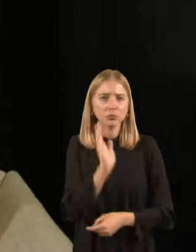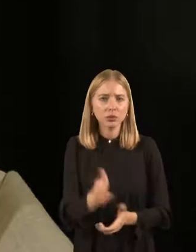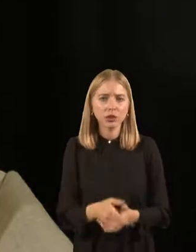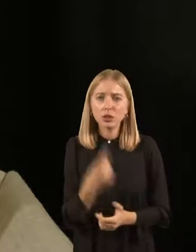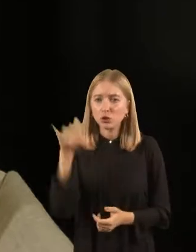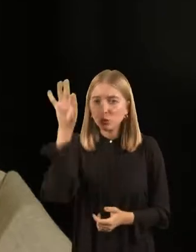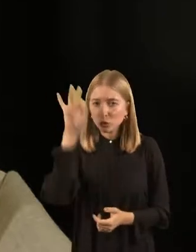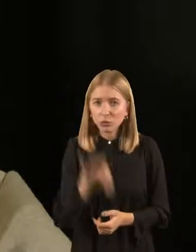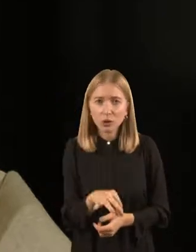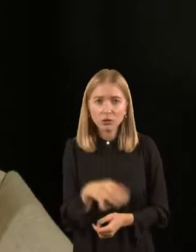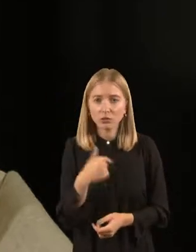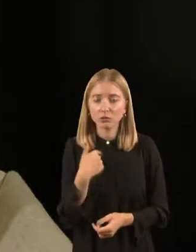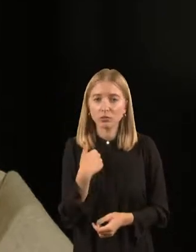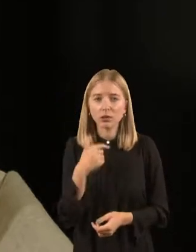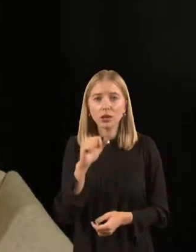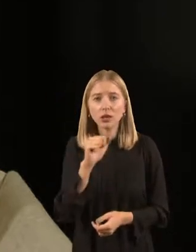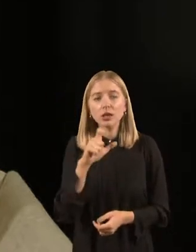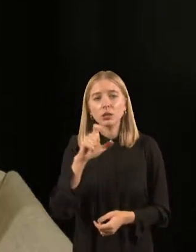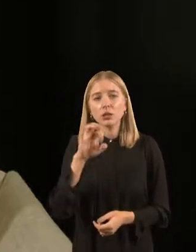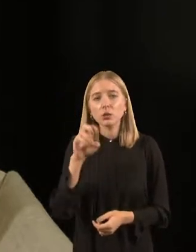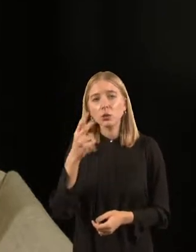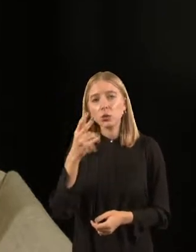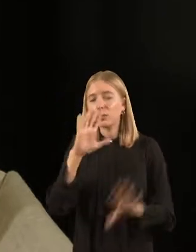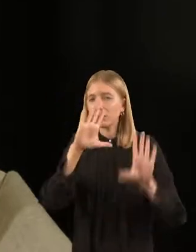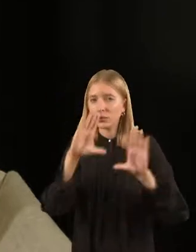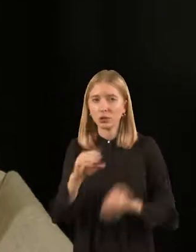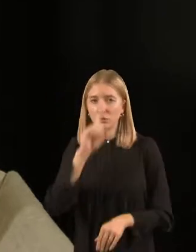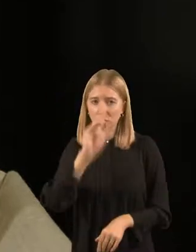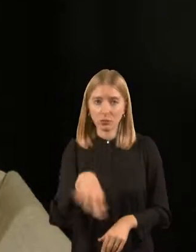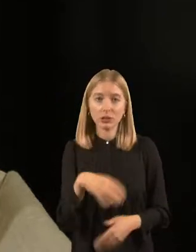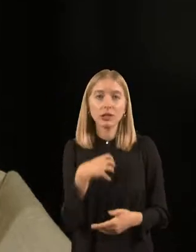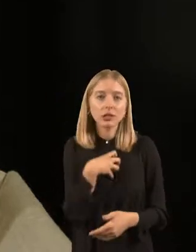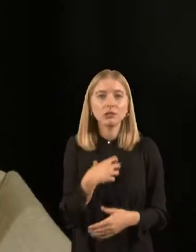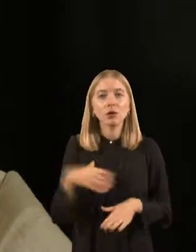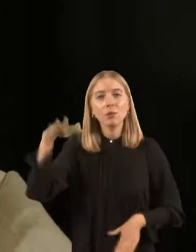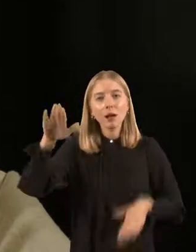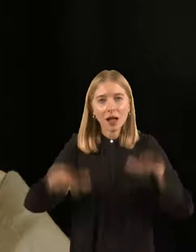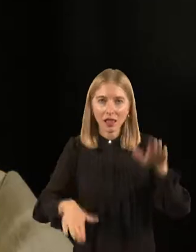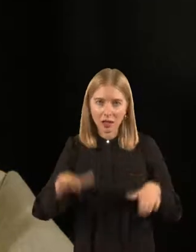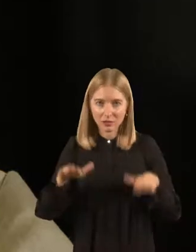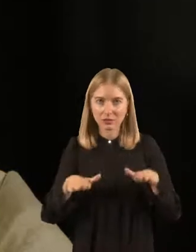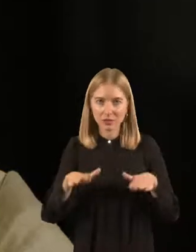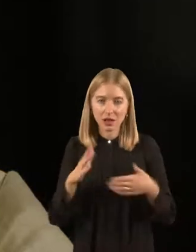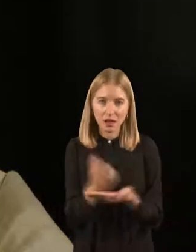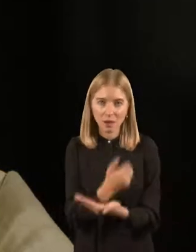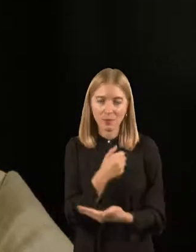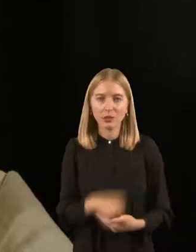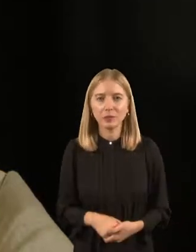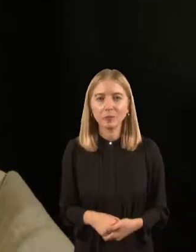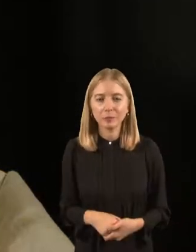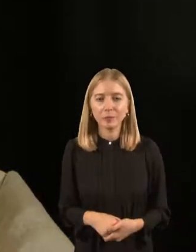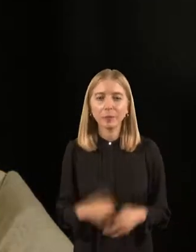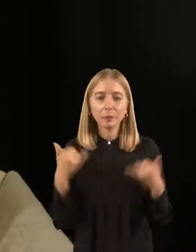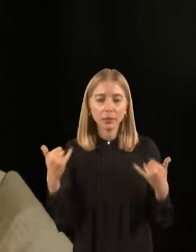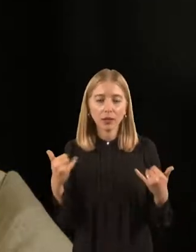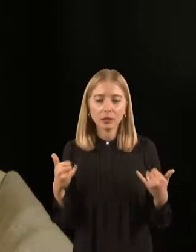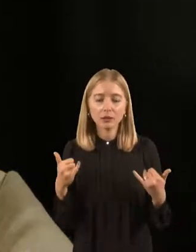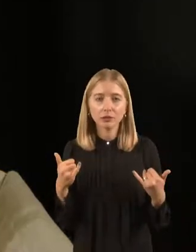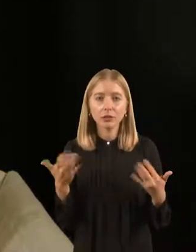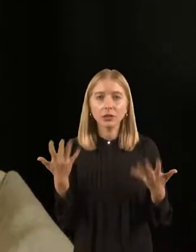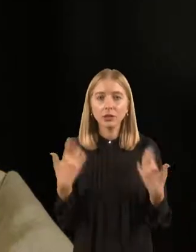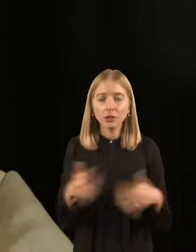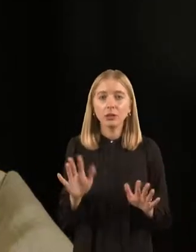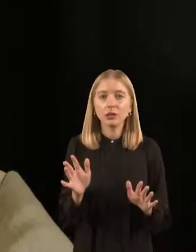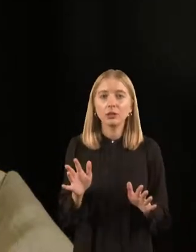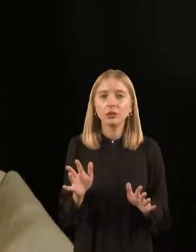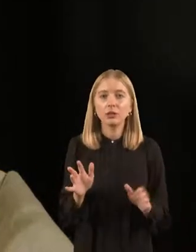contradict one another. What I mean is to build windmill power plants. We cannot build